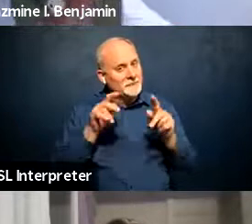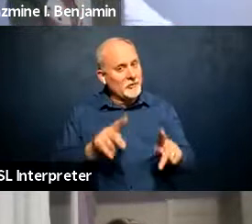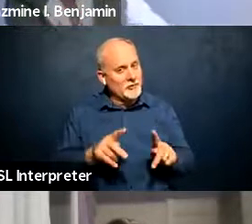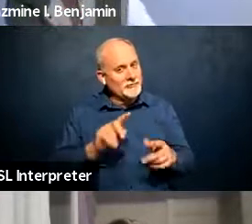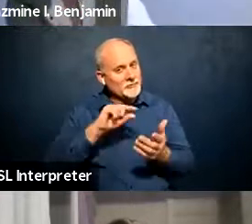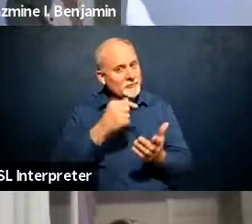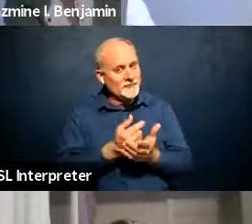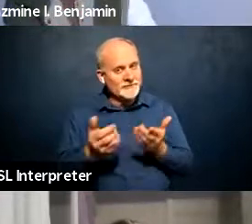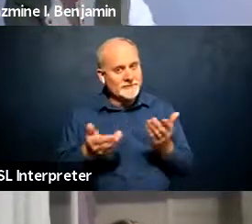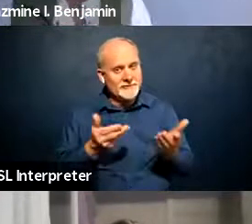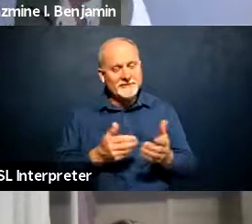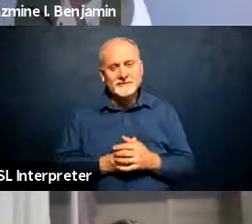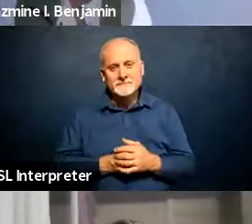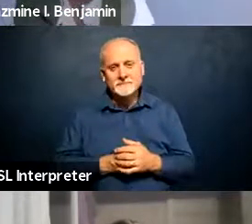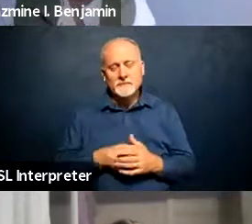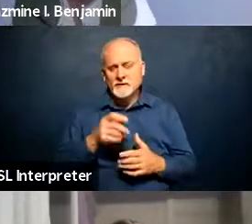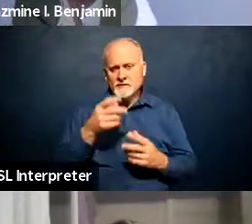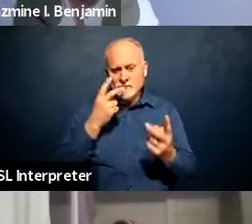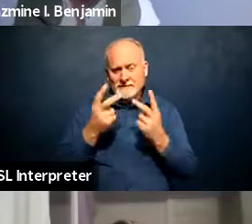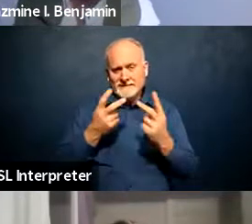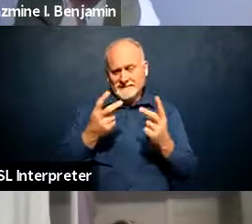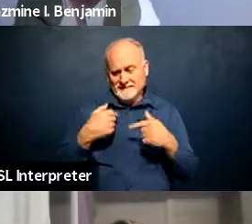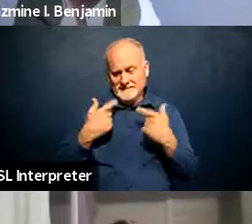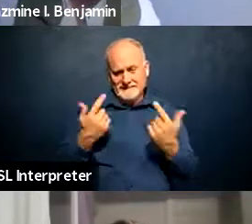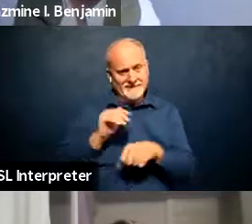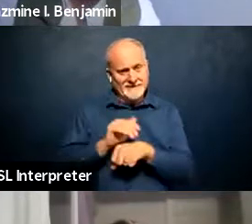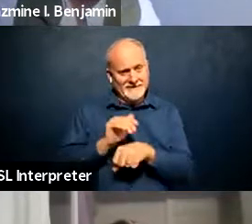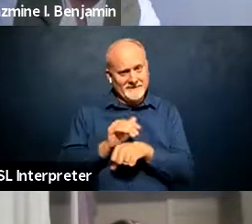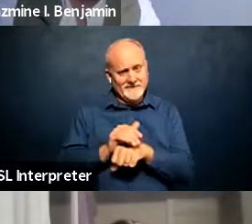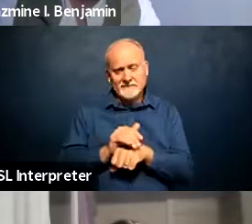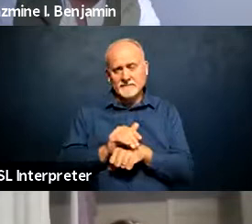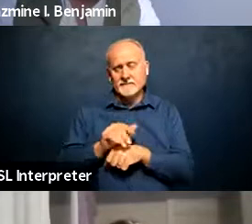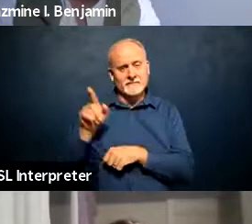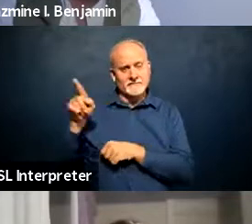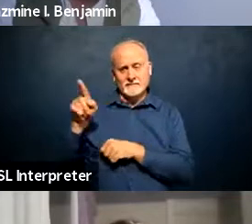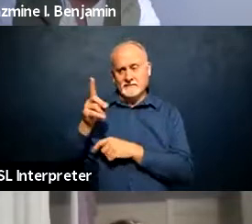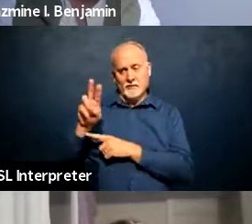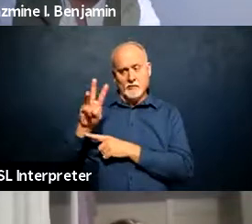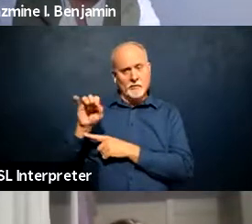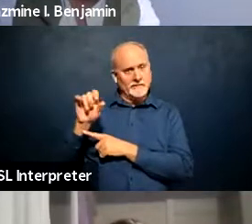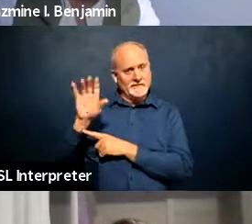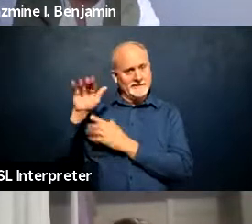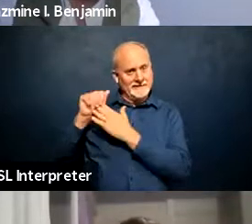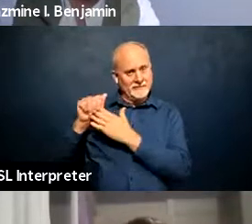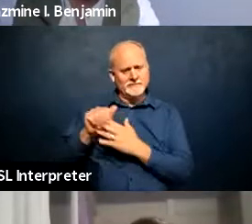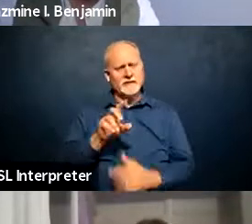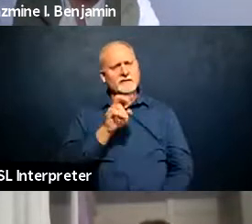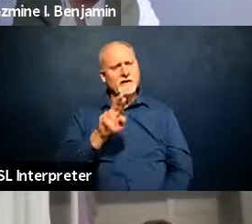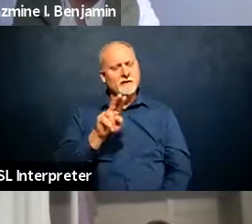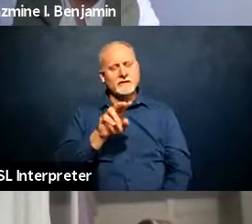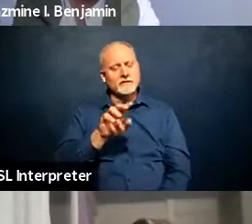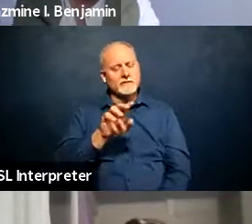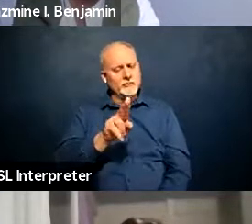ceremony. As you have seen from the information shared this evening, and under the leadership of Dr. Watts, UAB is committed to